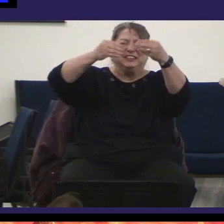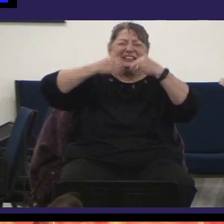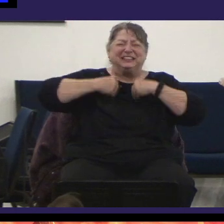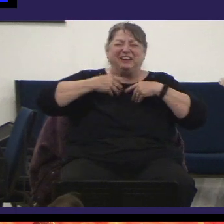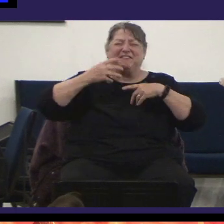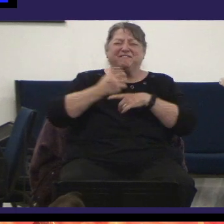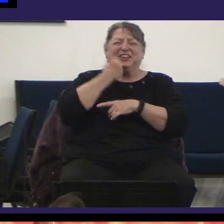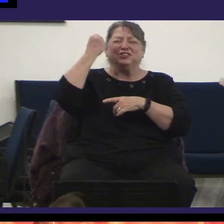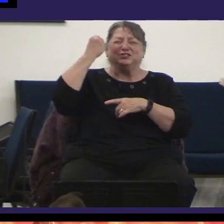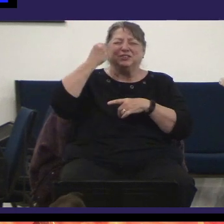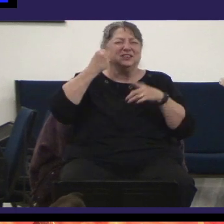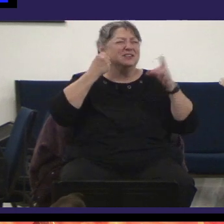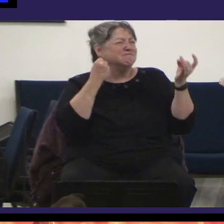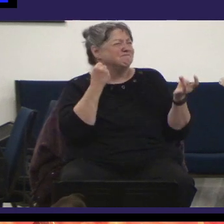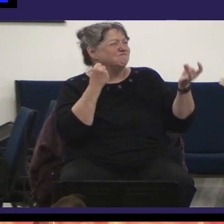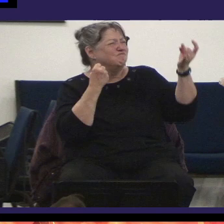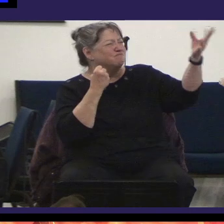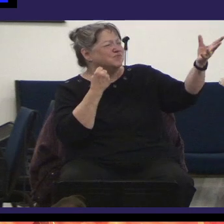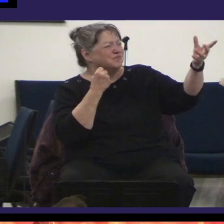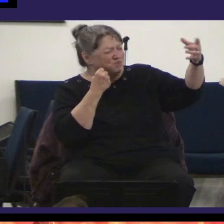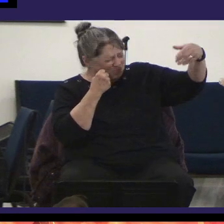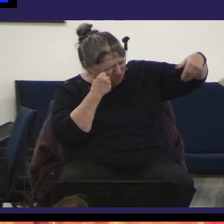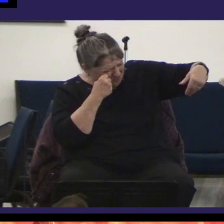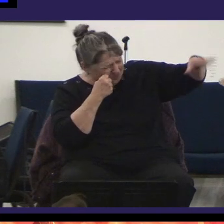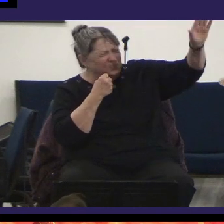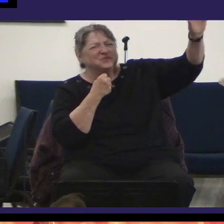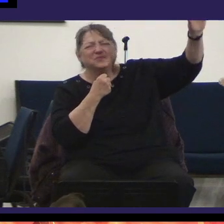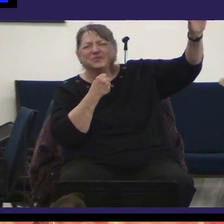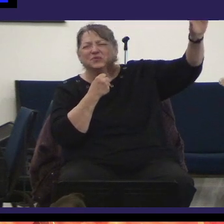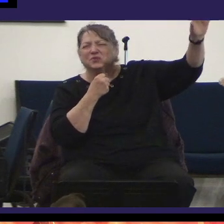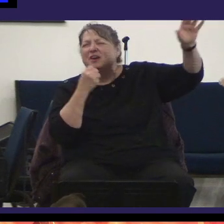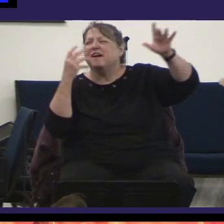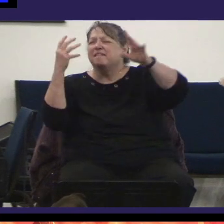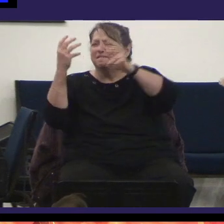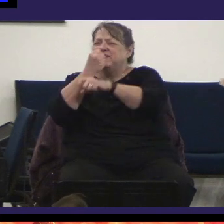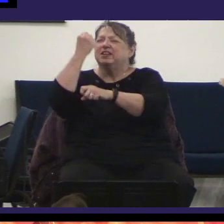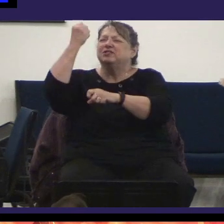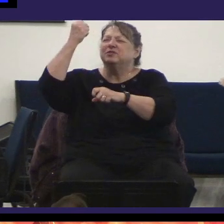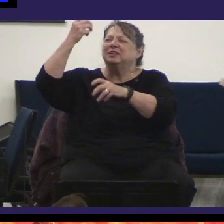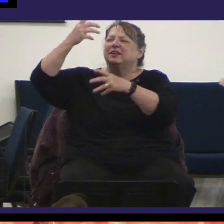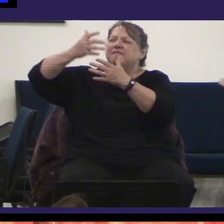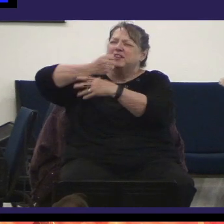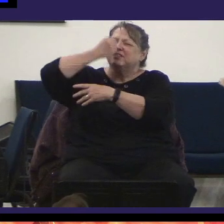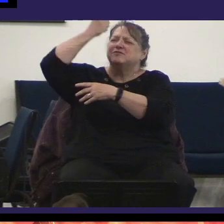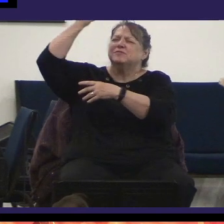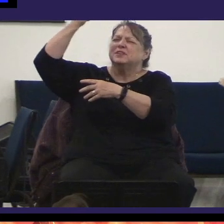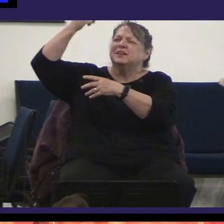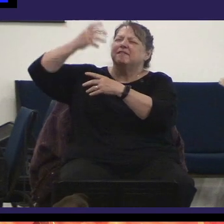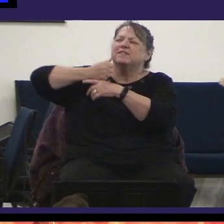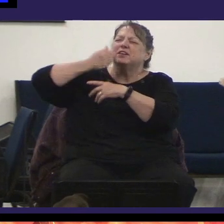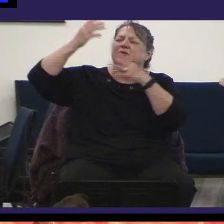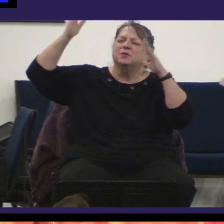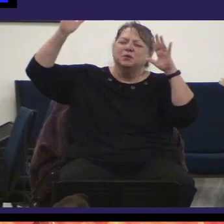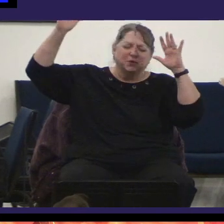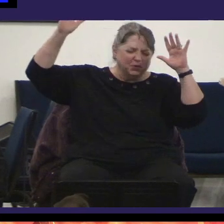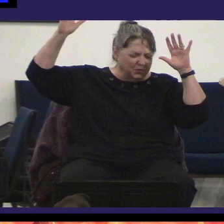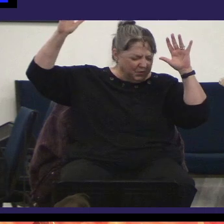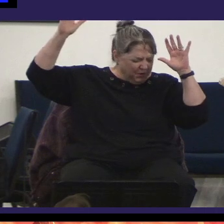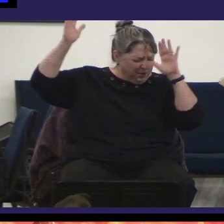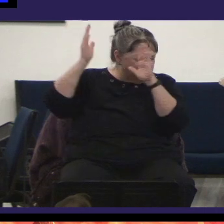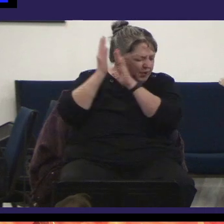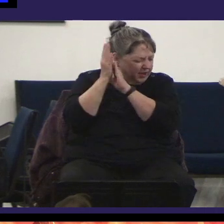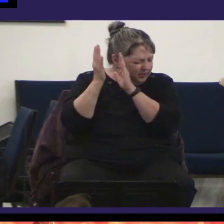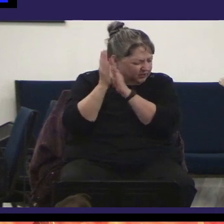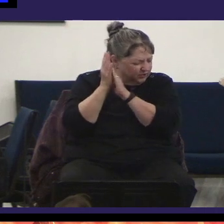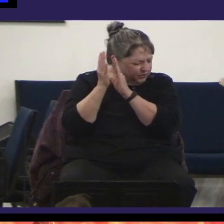hold in our lives. In Jesus' name, we declare victory. In Jesus' name, we praise you and